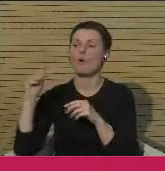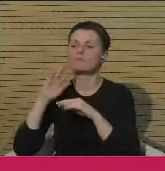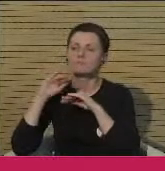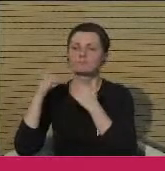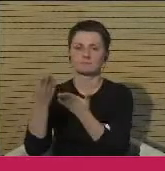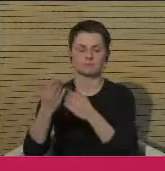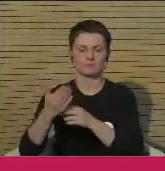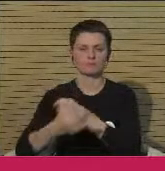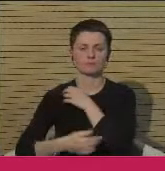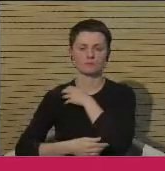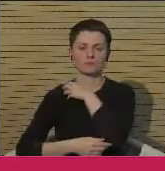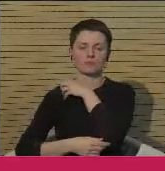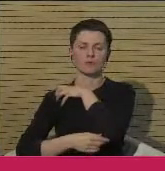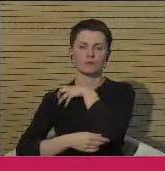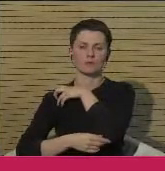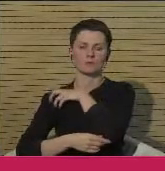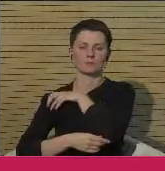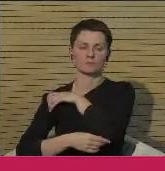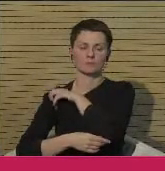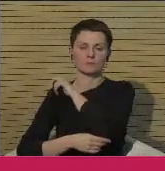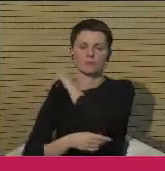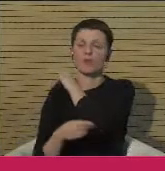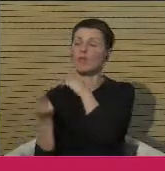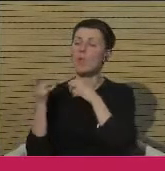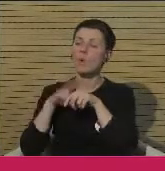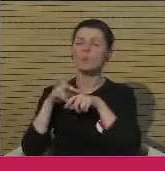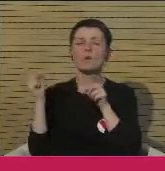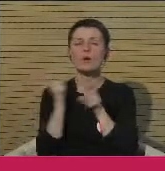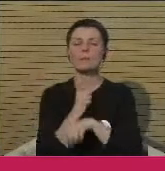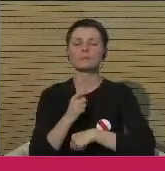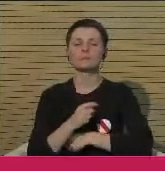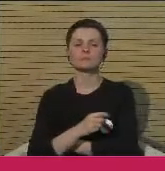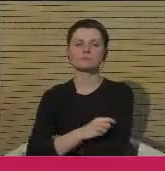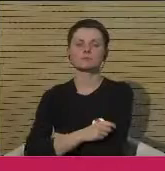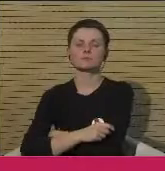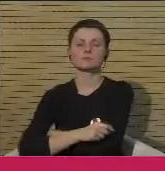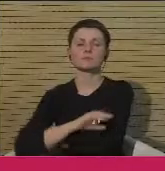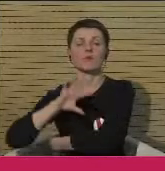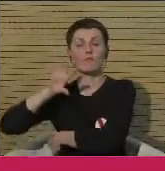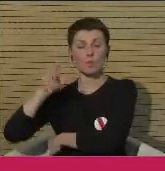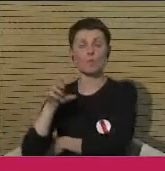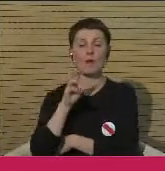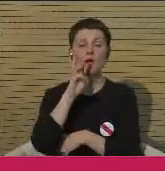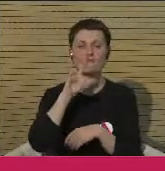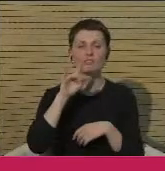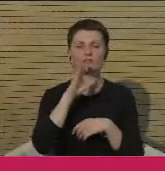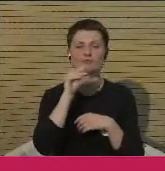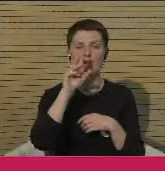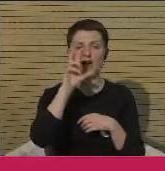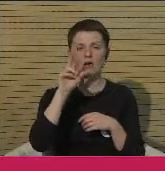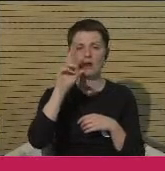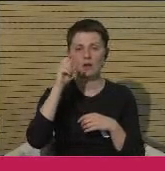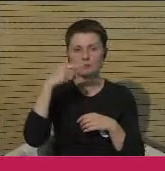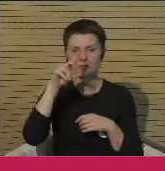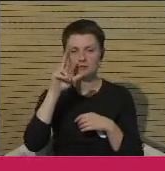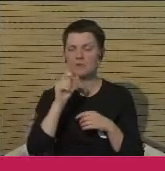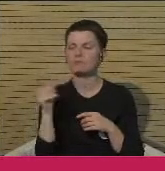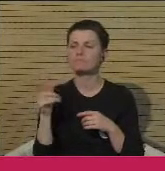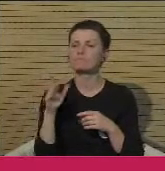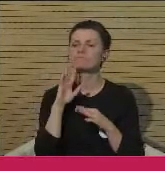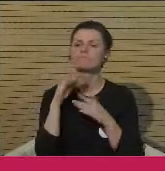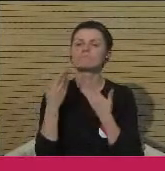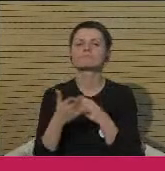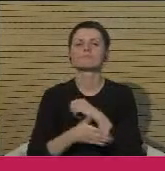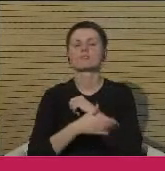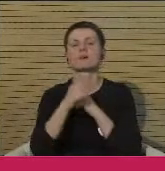from European Union, because some countries within the Visegrad group truly are ready to support